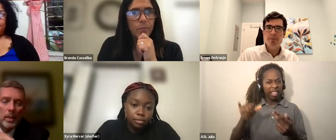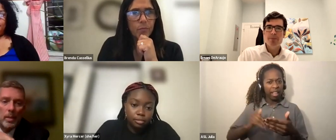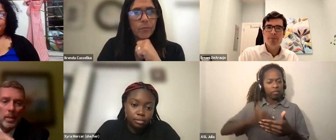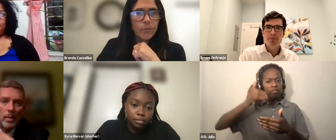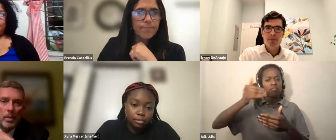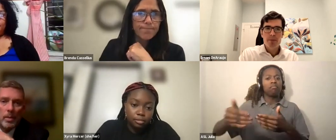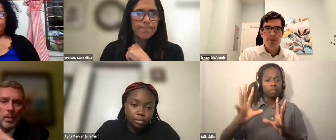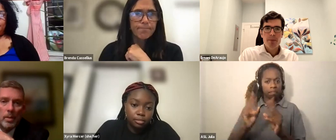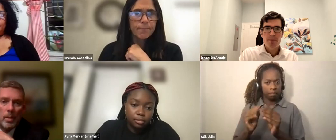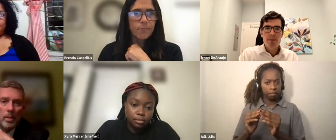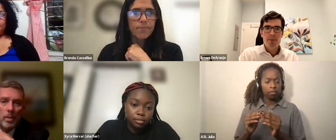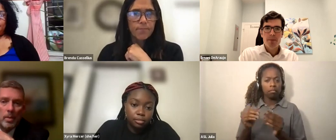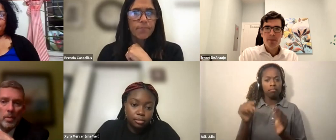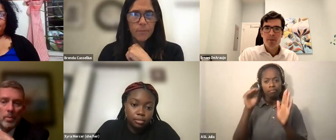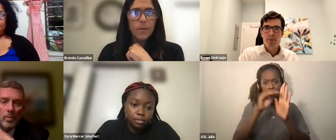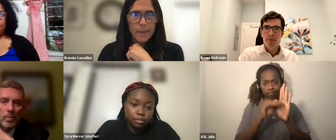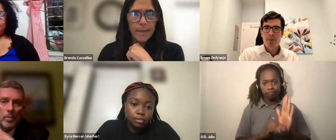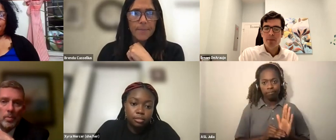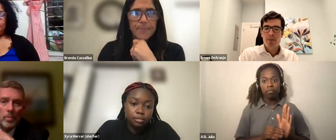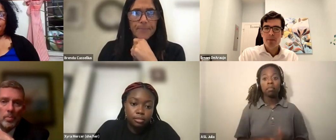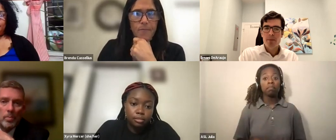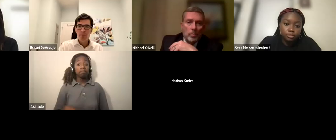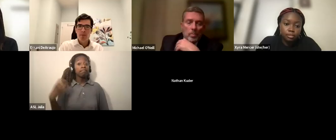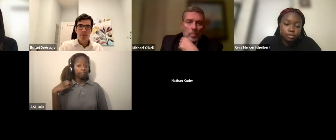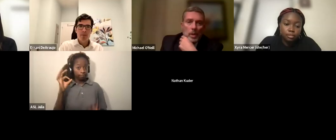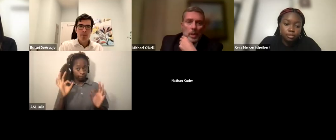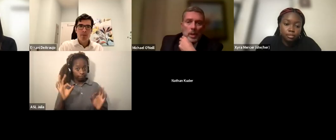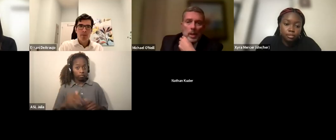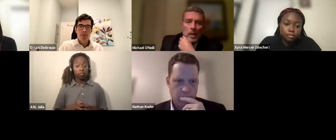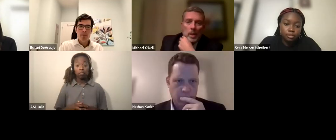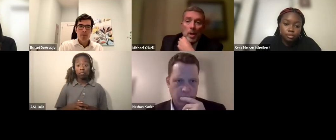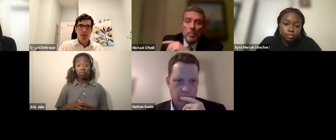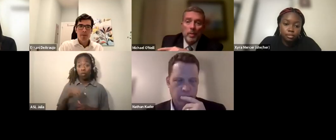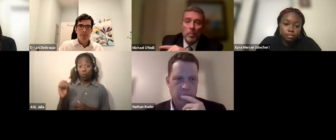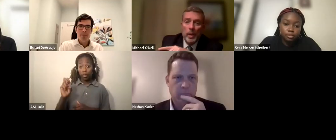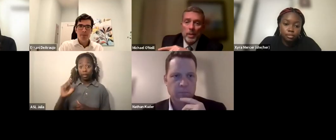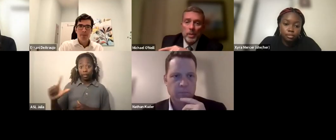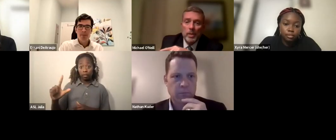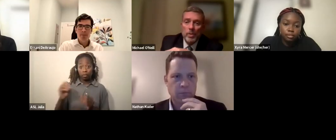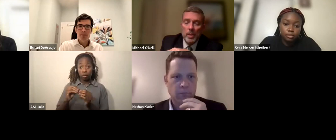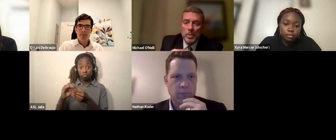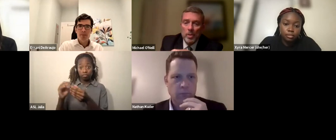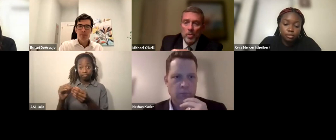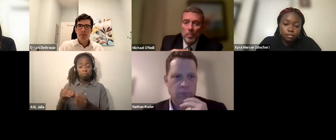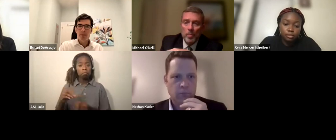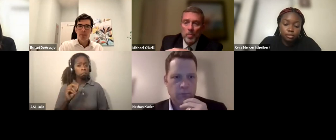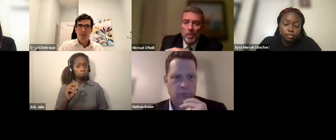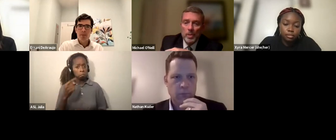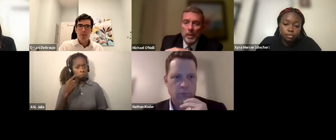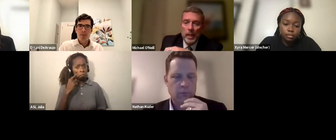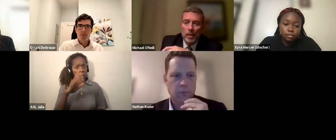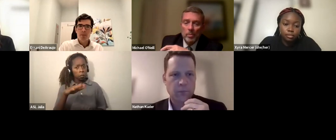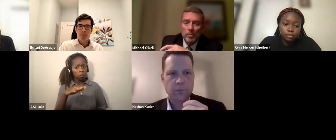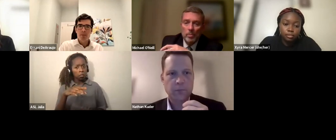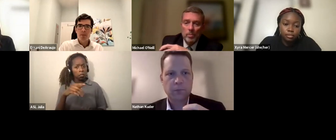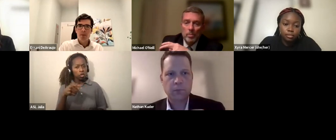thank you yes mr o'neill did you have something else no i believe we actually did receive mr kuda you did